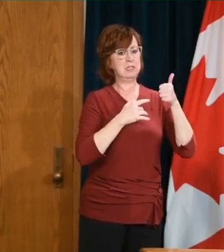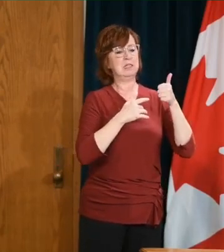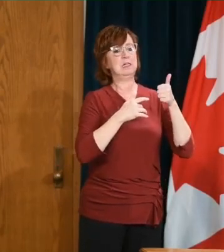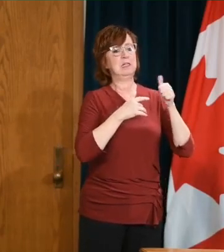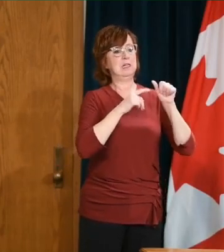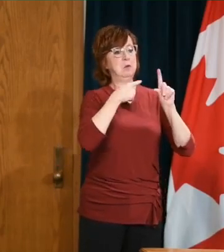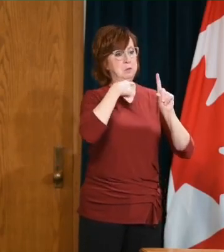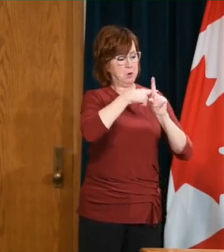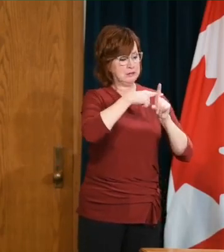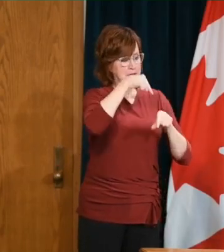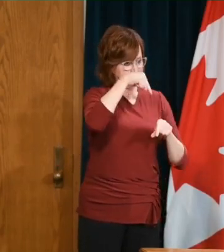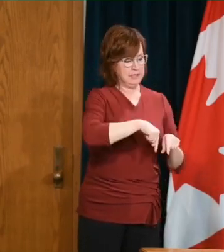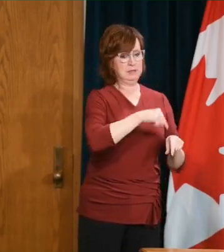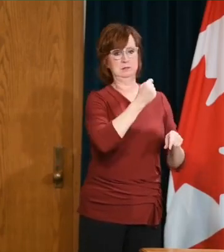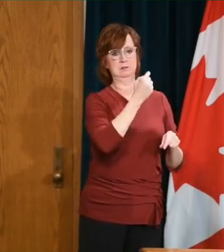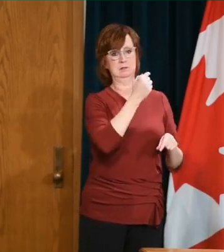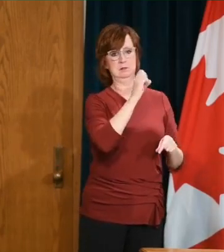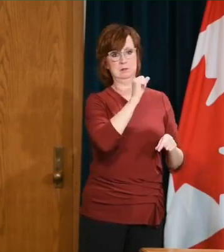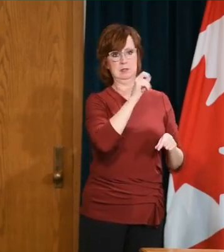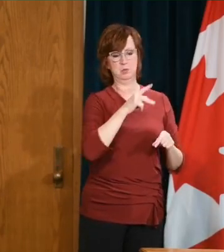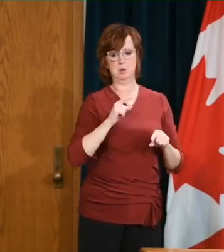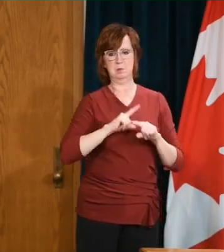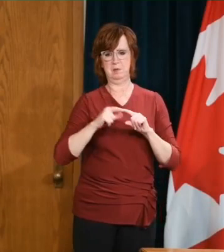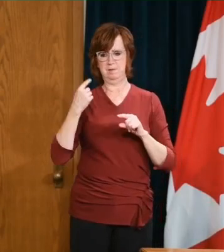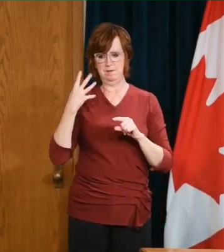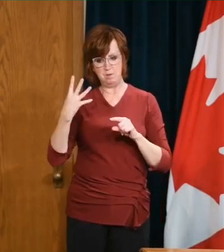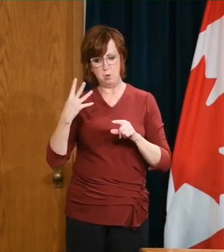positive within the province out of the 14.